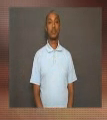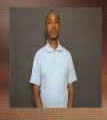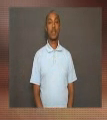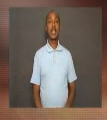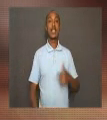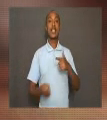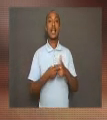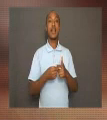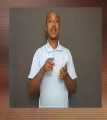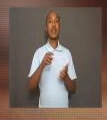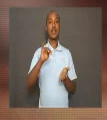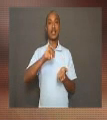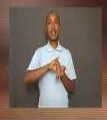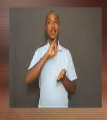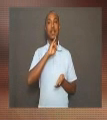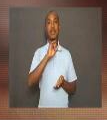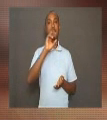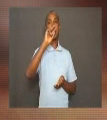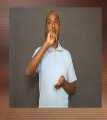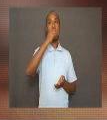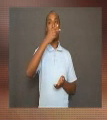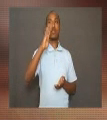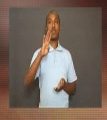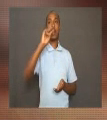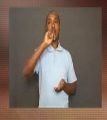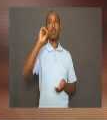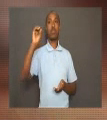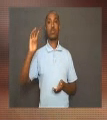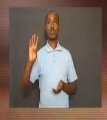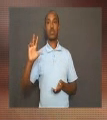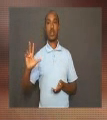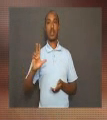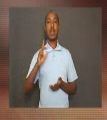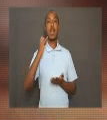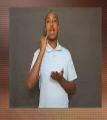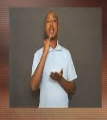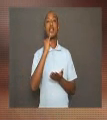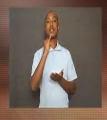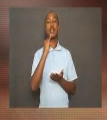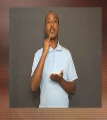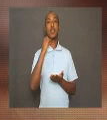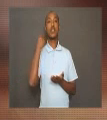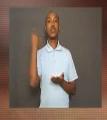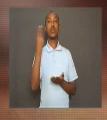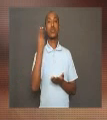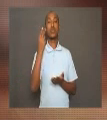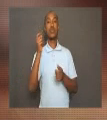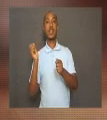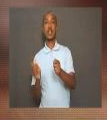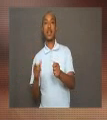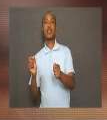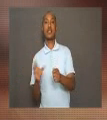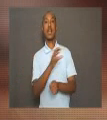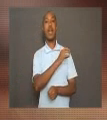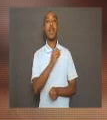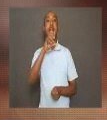The second salt is ammonium nitrate. It is used to produce fertilizers